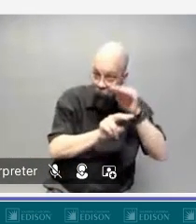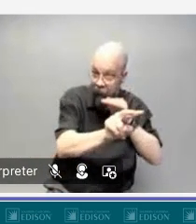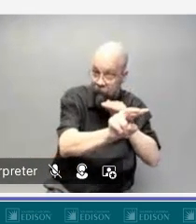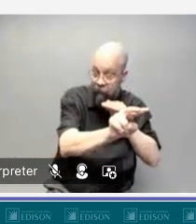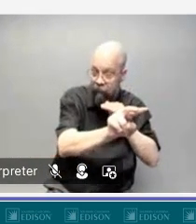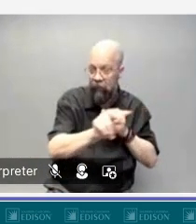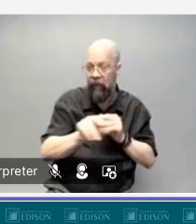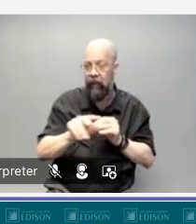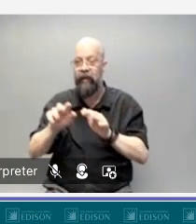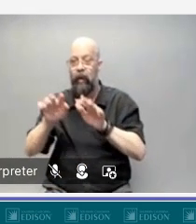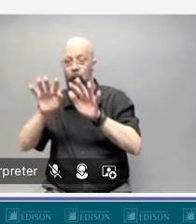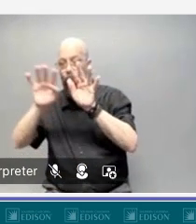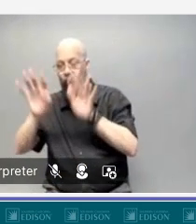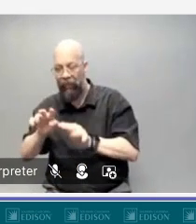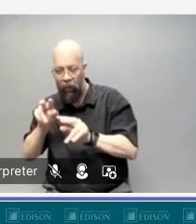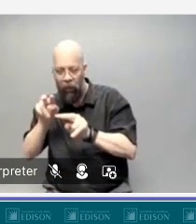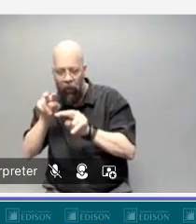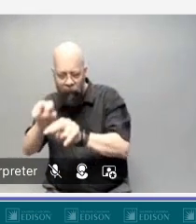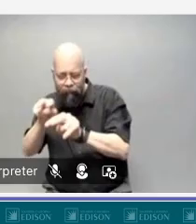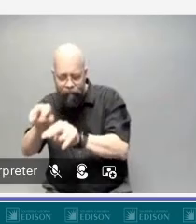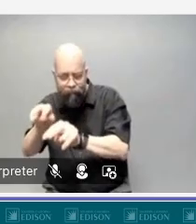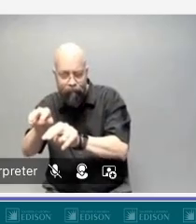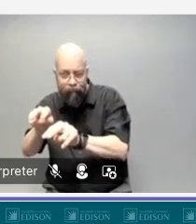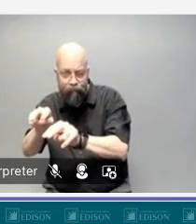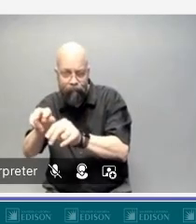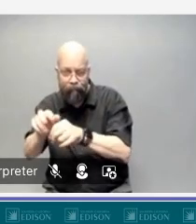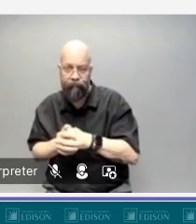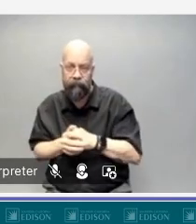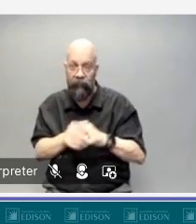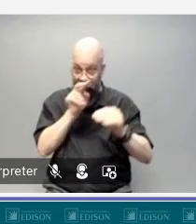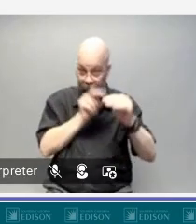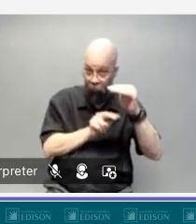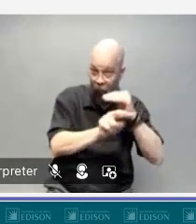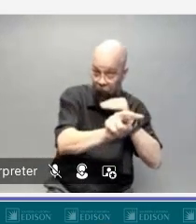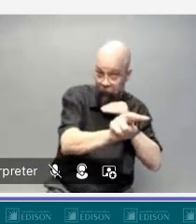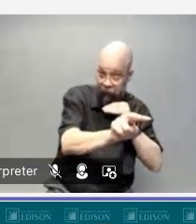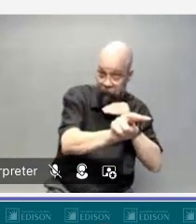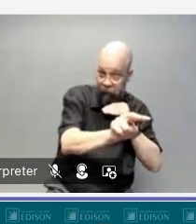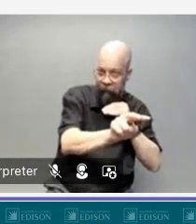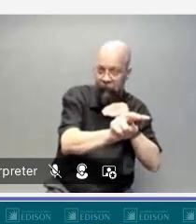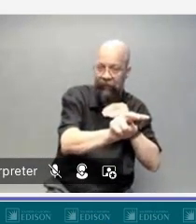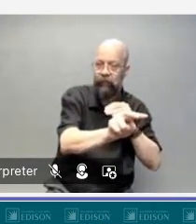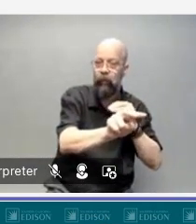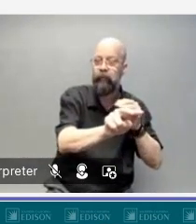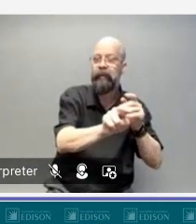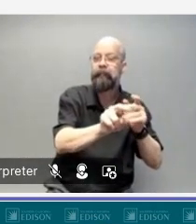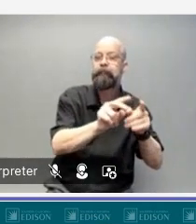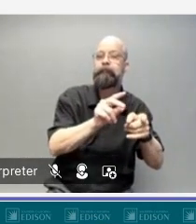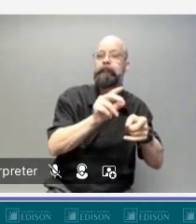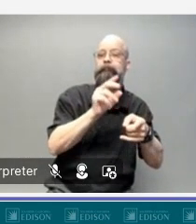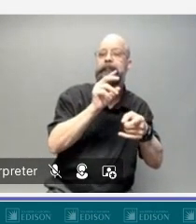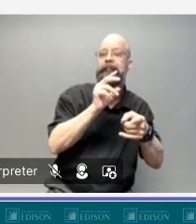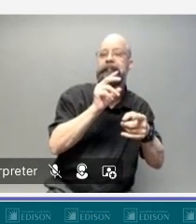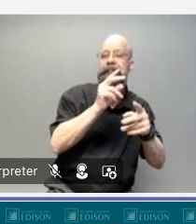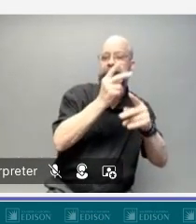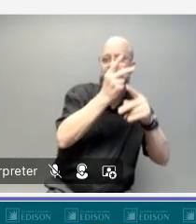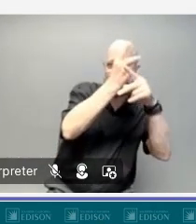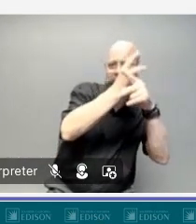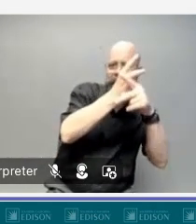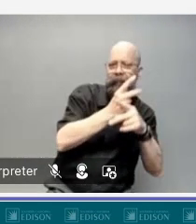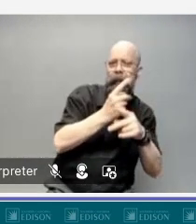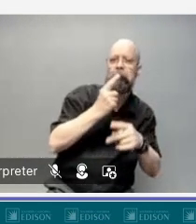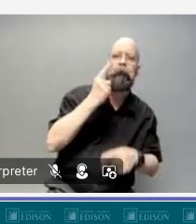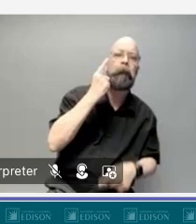weather observation. So when we think of weather forecasting, it's projecting what we think weather conditions are going to be like in